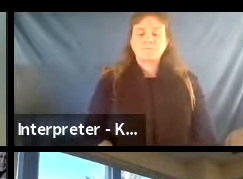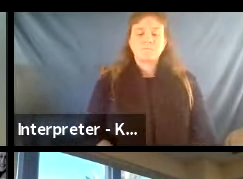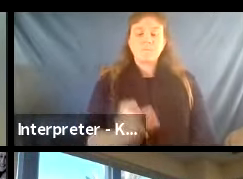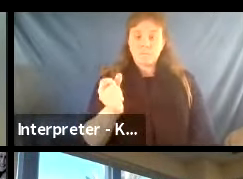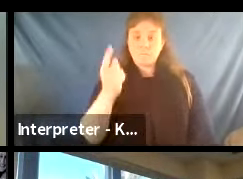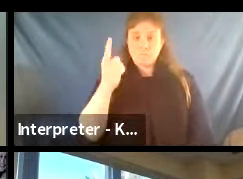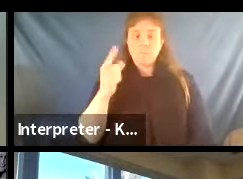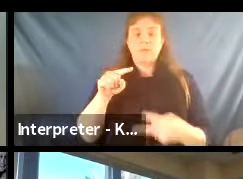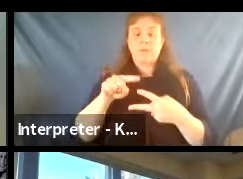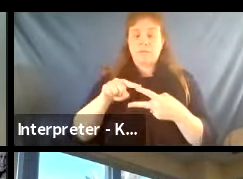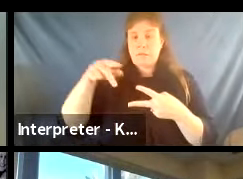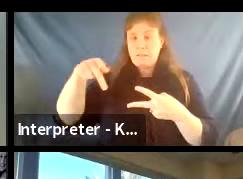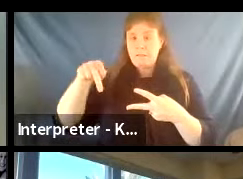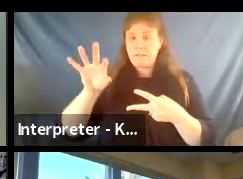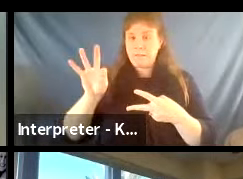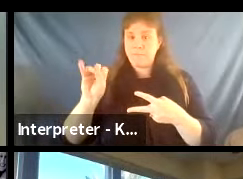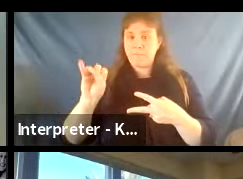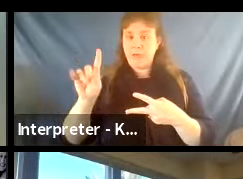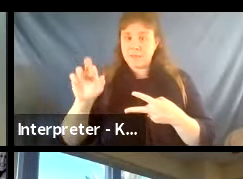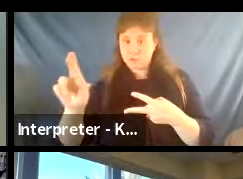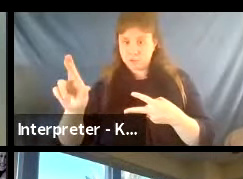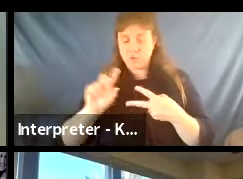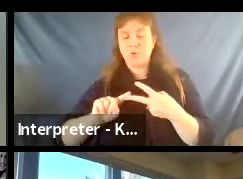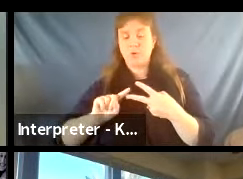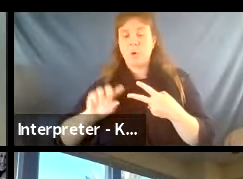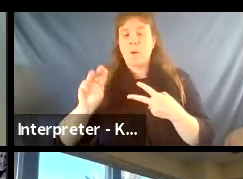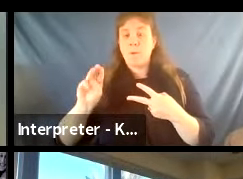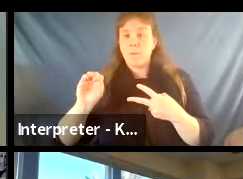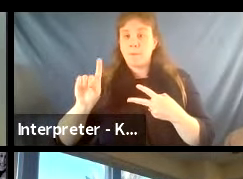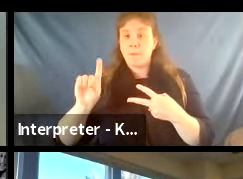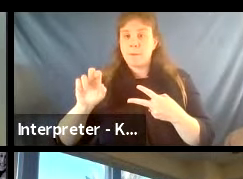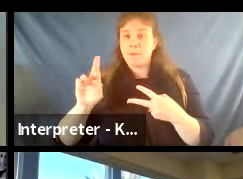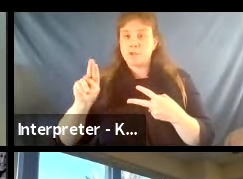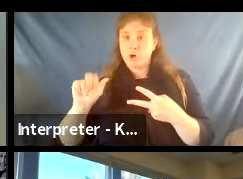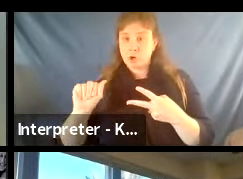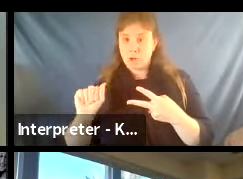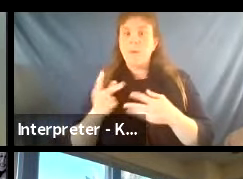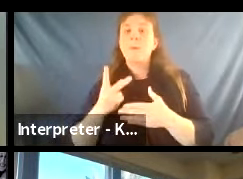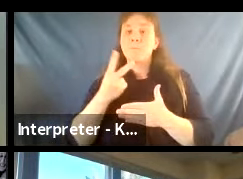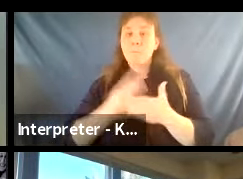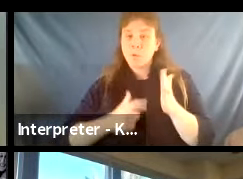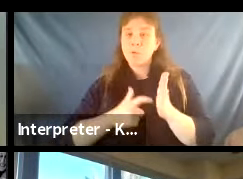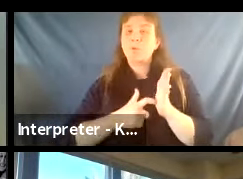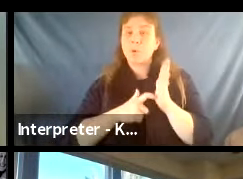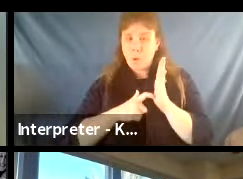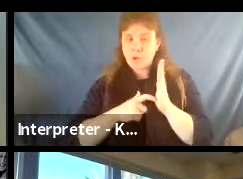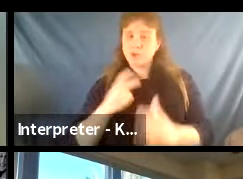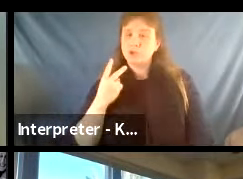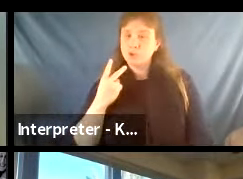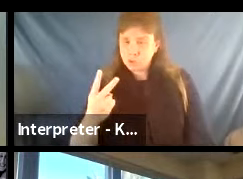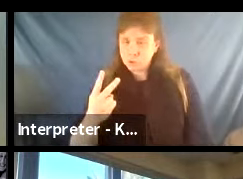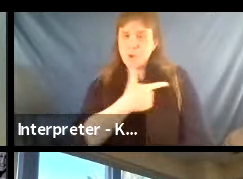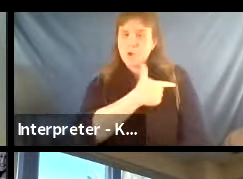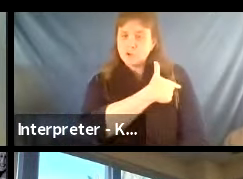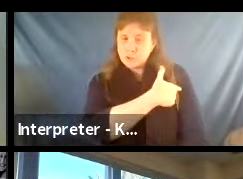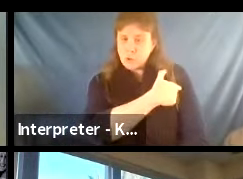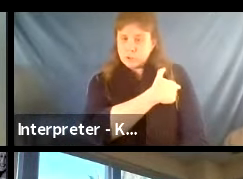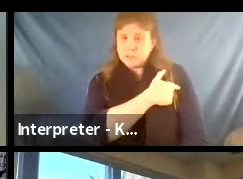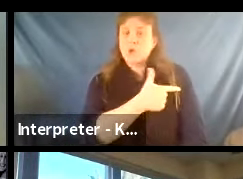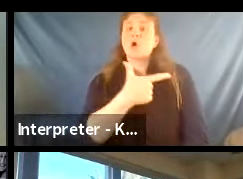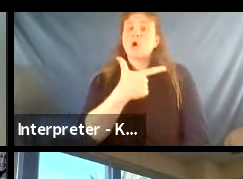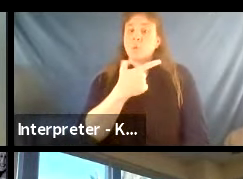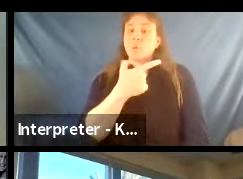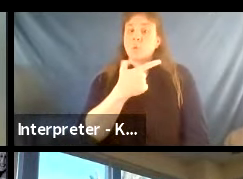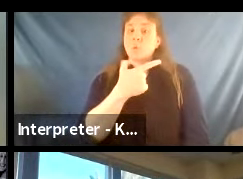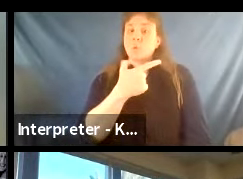Pfizer and Moderna vaccines require 2 doses per person, either 21 or 28 days apart. We've actually had our scientific